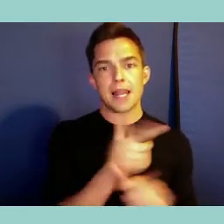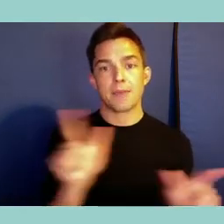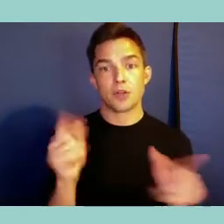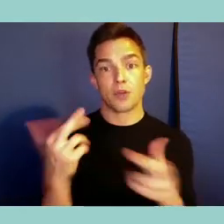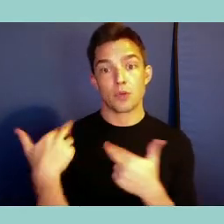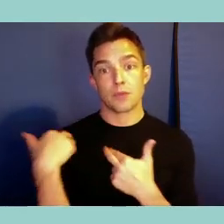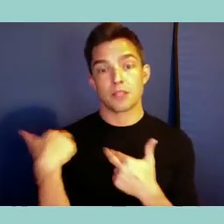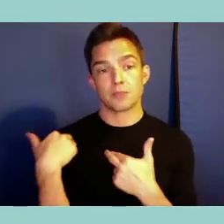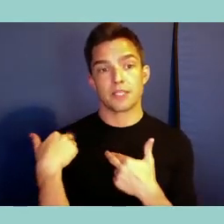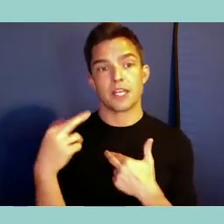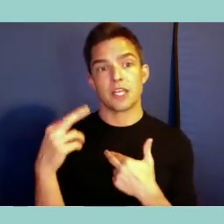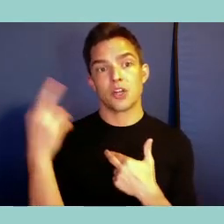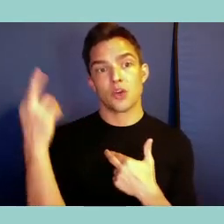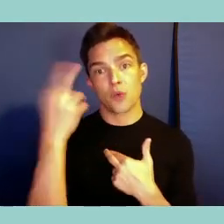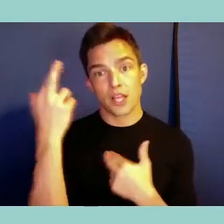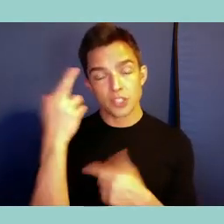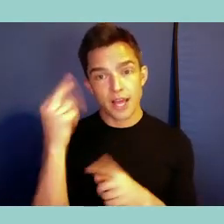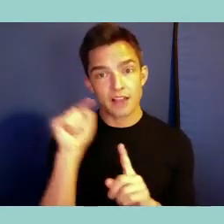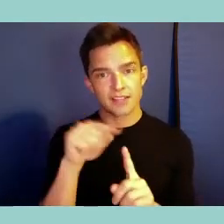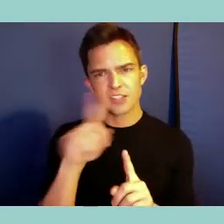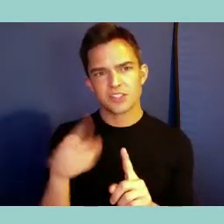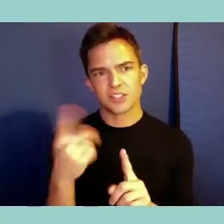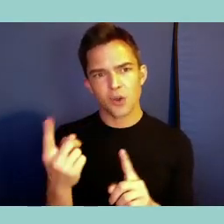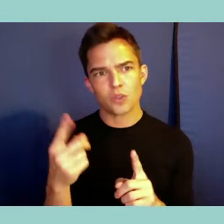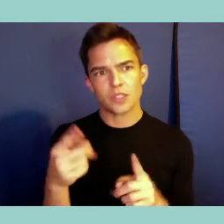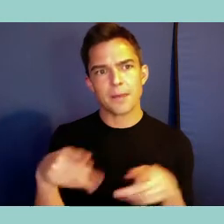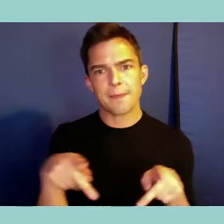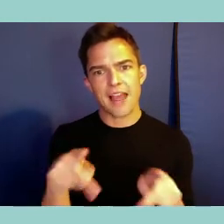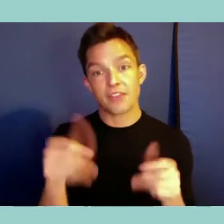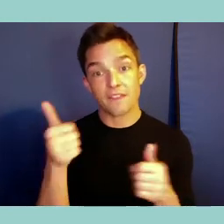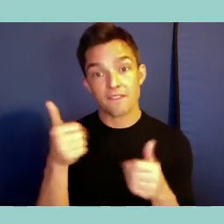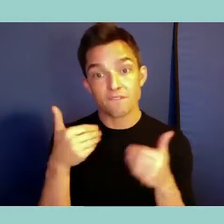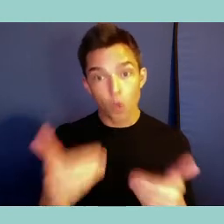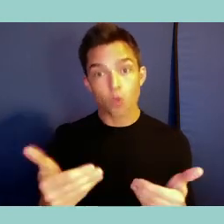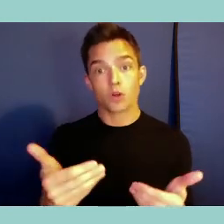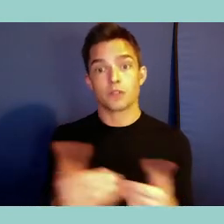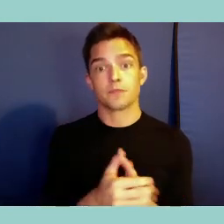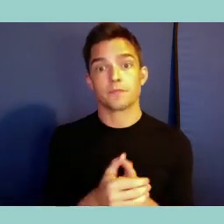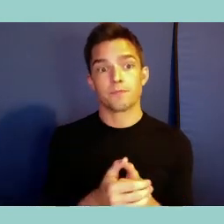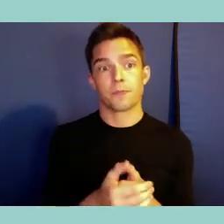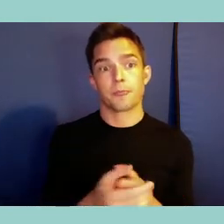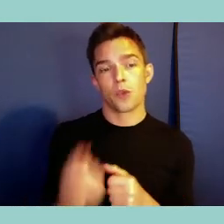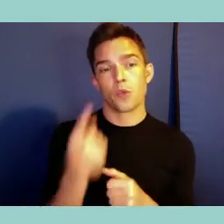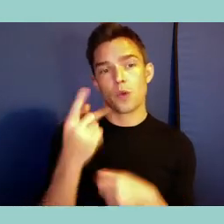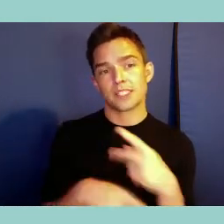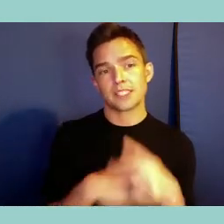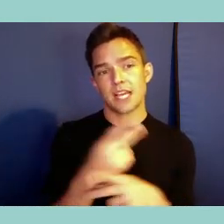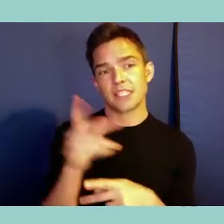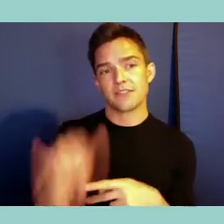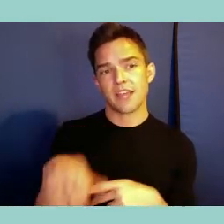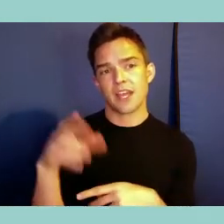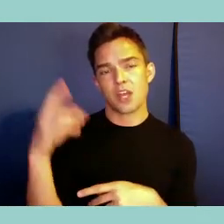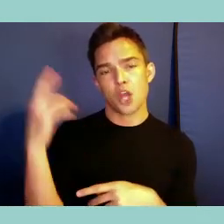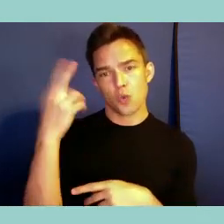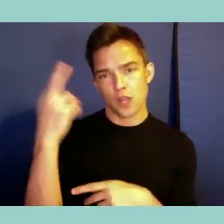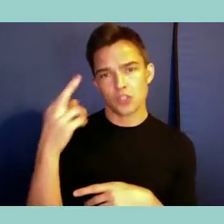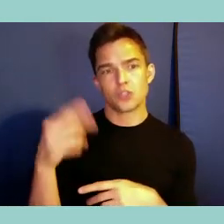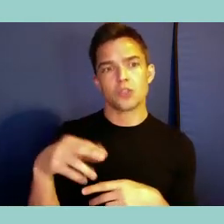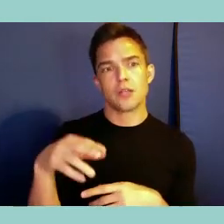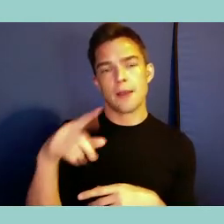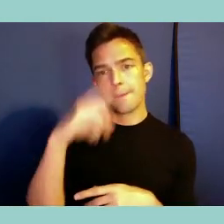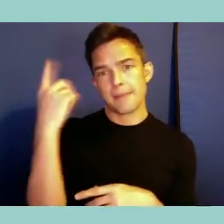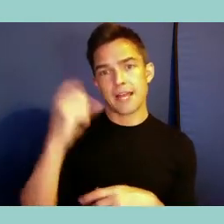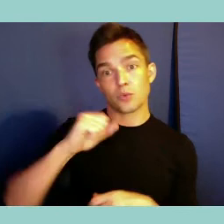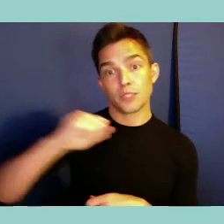responsibility and rationality is the only path forward. one form of this rational Black